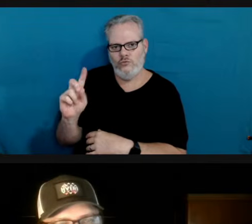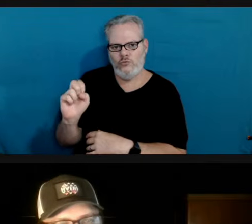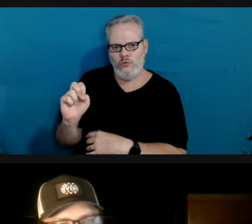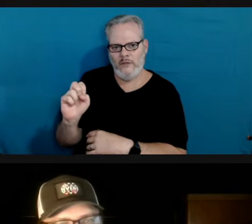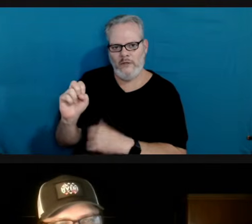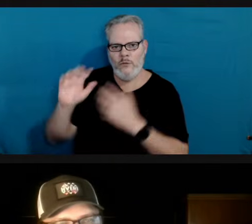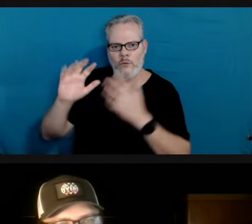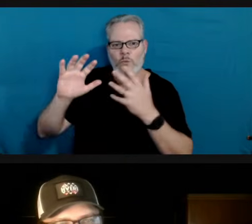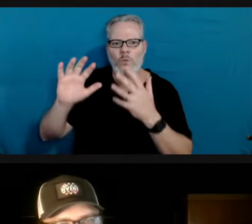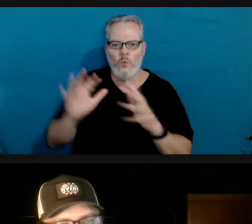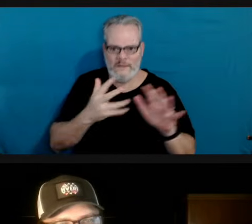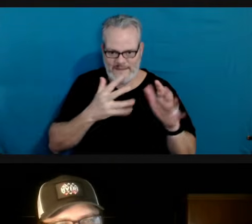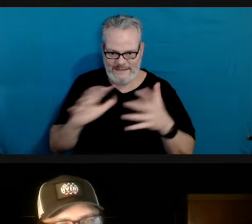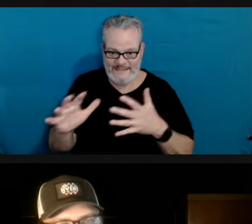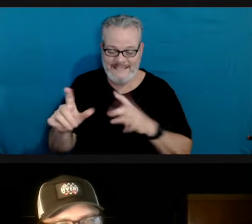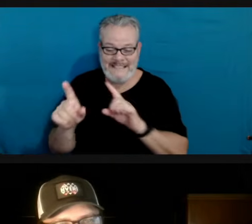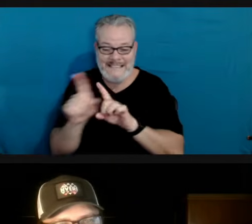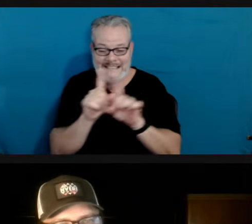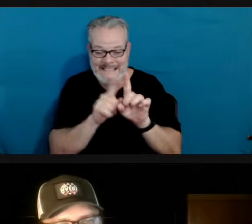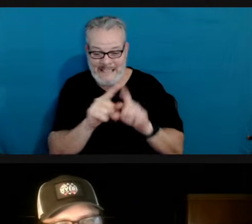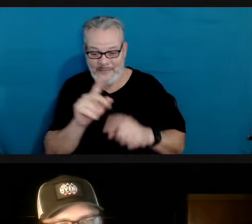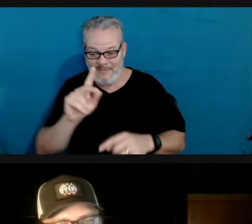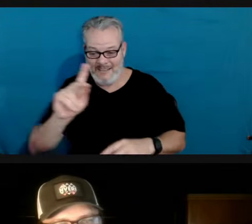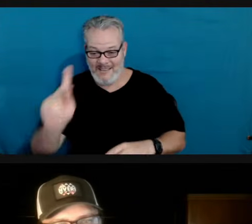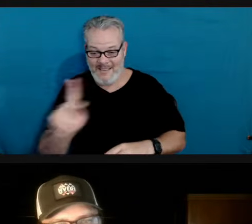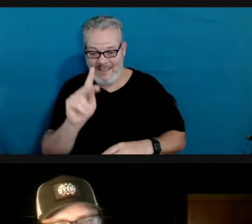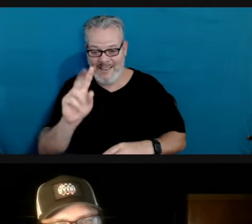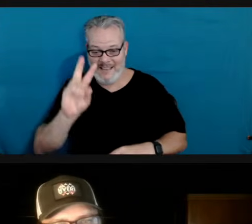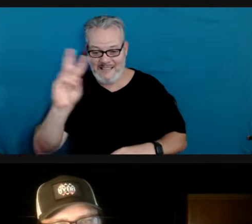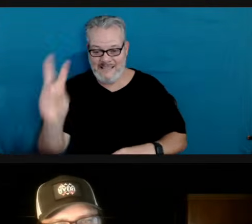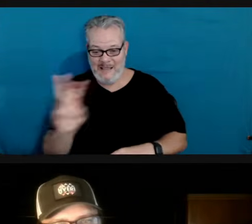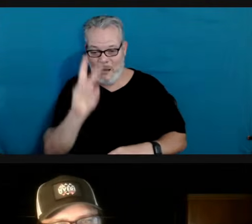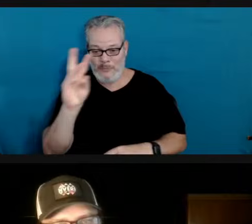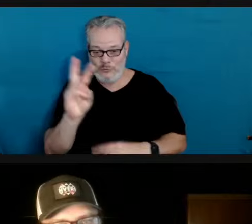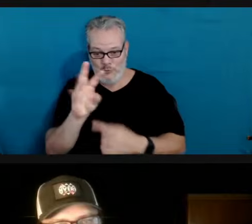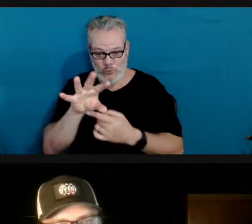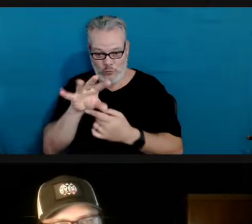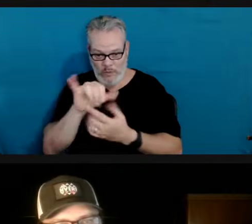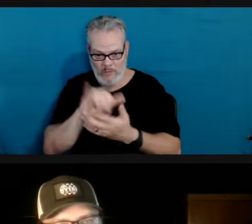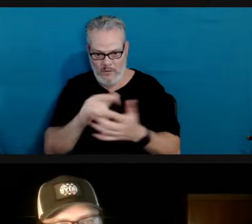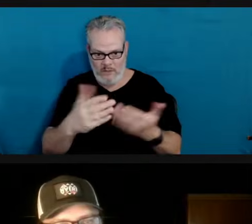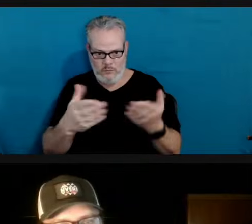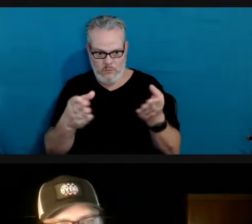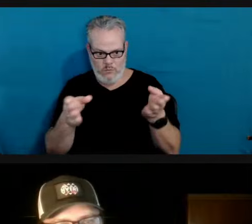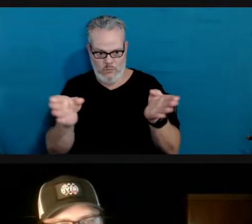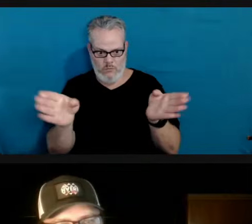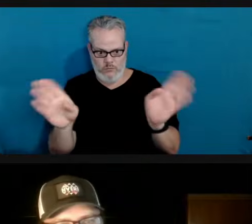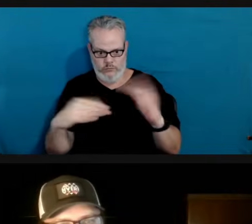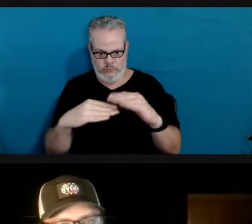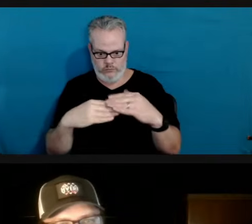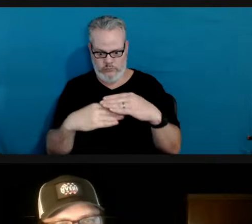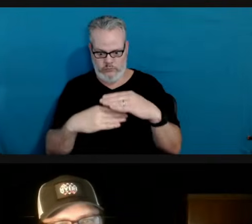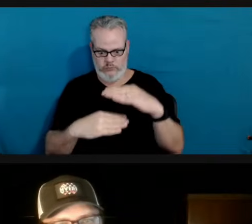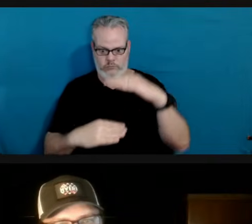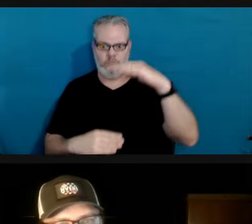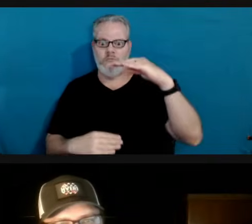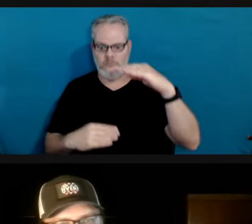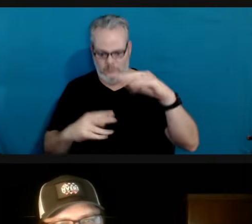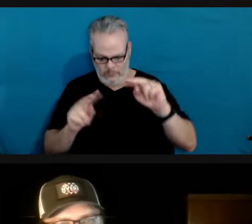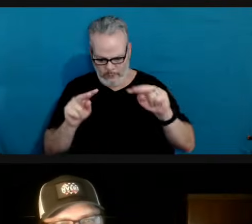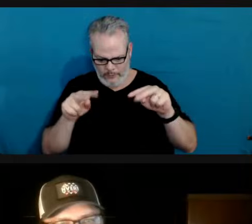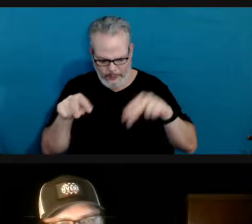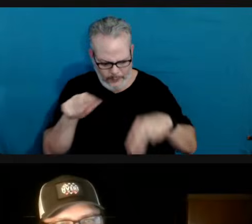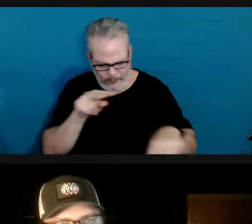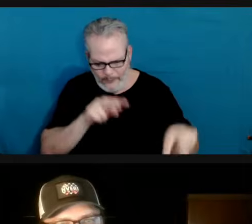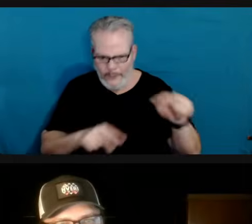Similarly, from the KW camera, I like these wide crater views that stay static. You can really see how that gas is